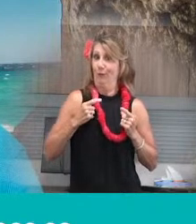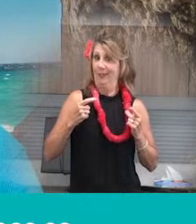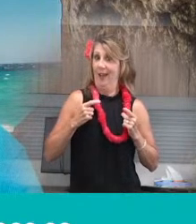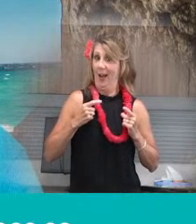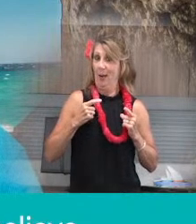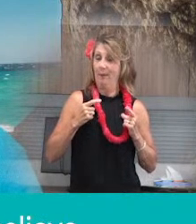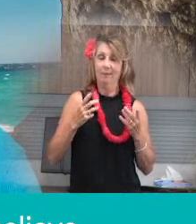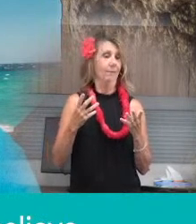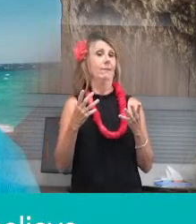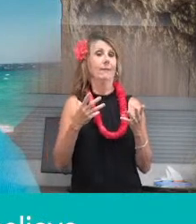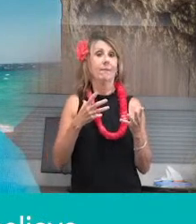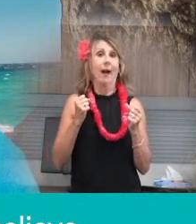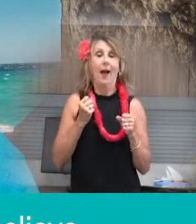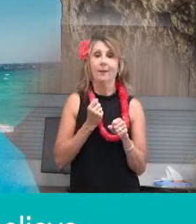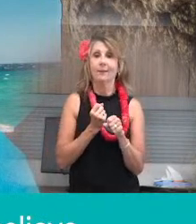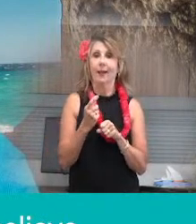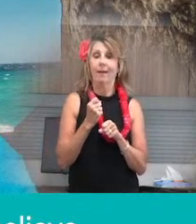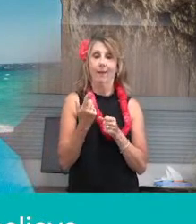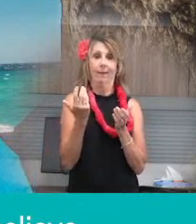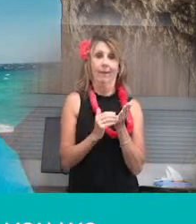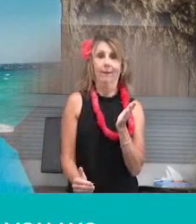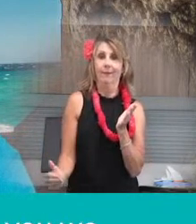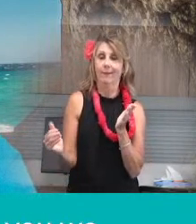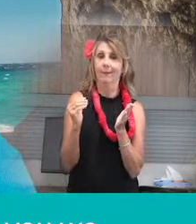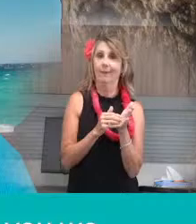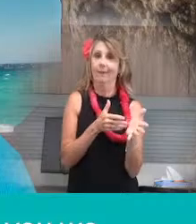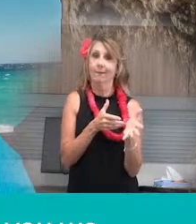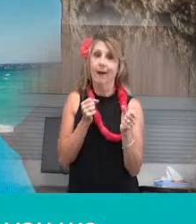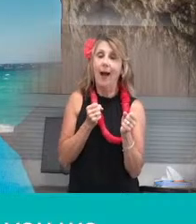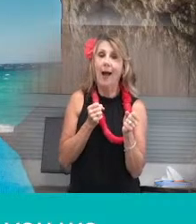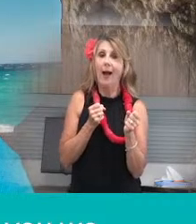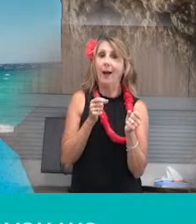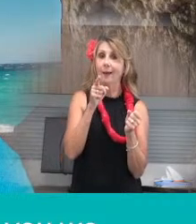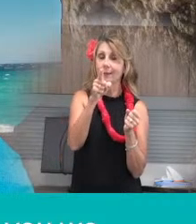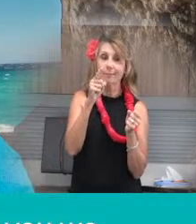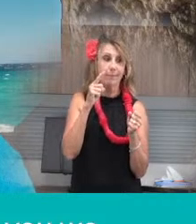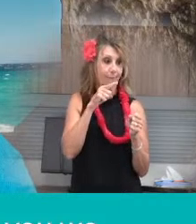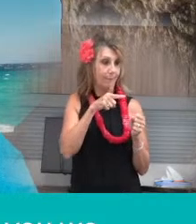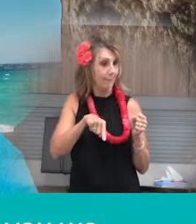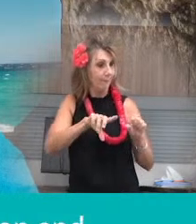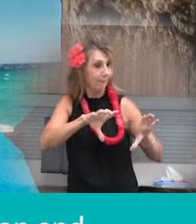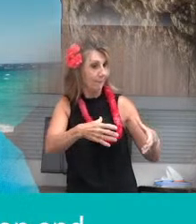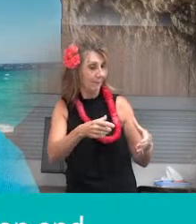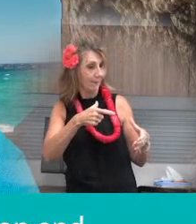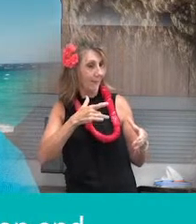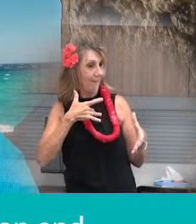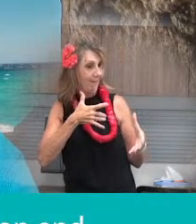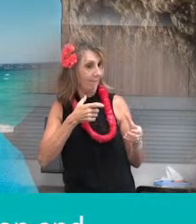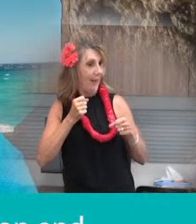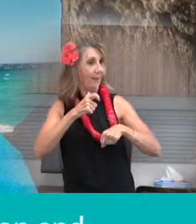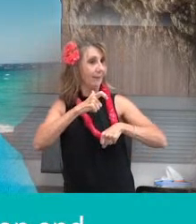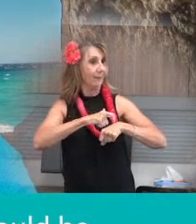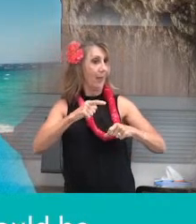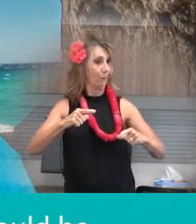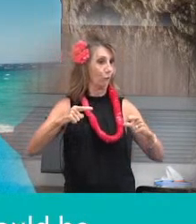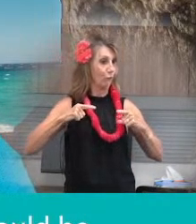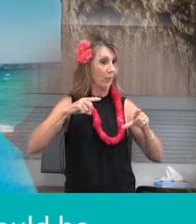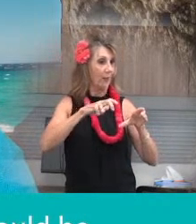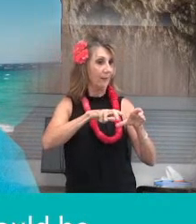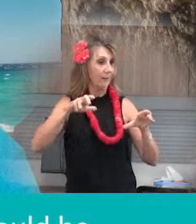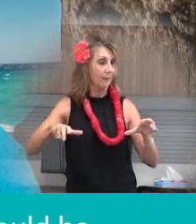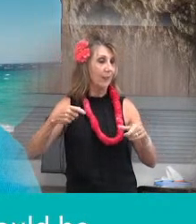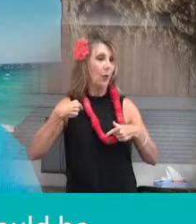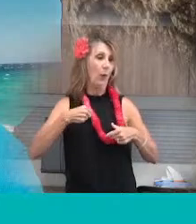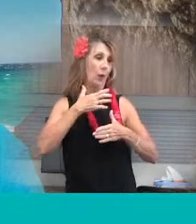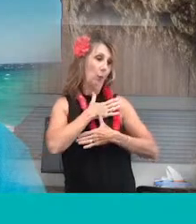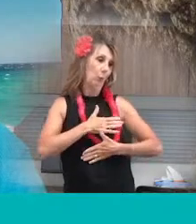believe this time comes so quickly, and you probably can't believe how fast retirement has come for you. We just want to show our appreciation and thank you